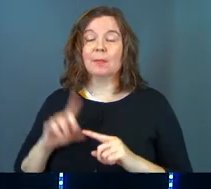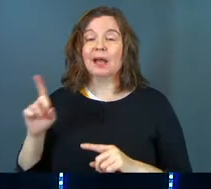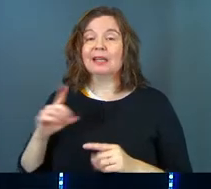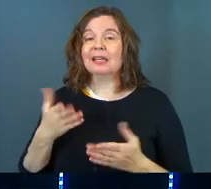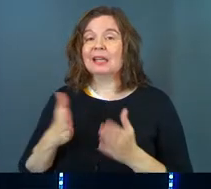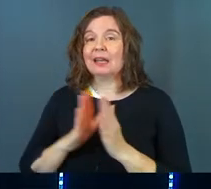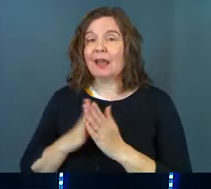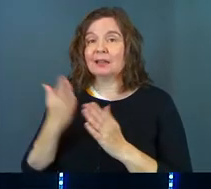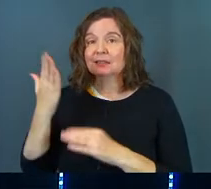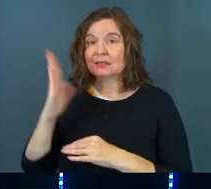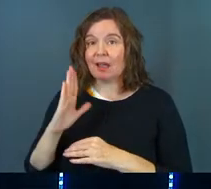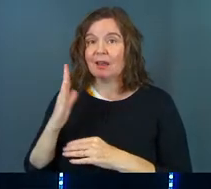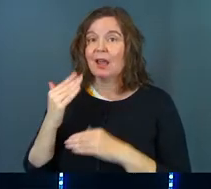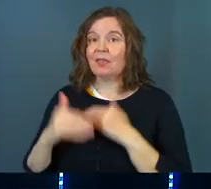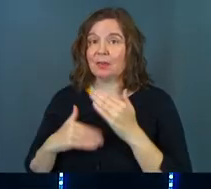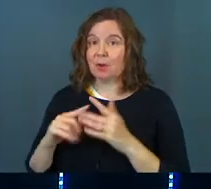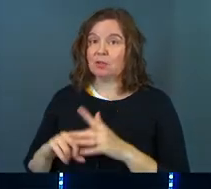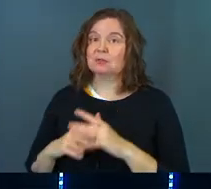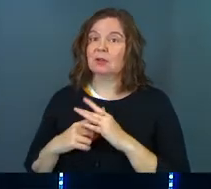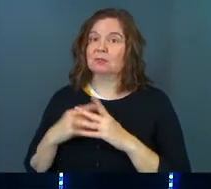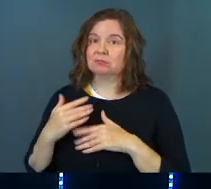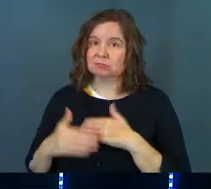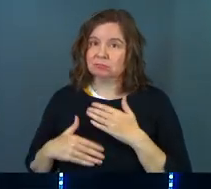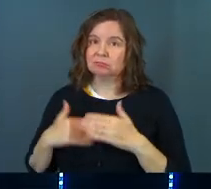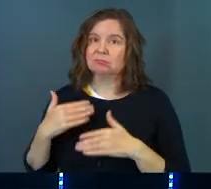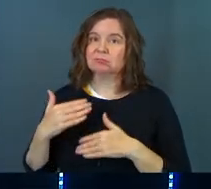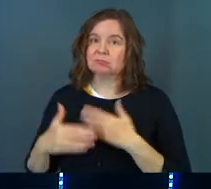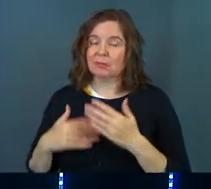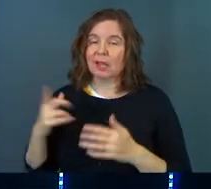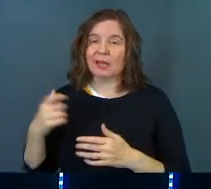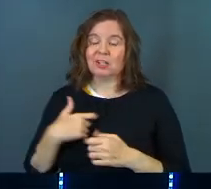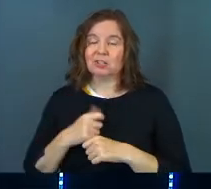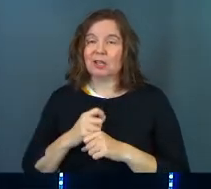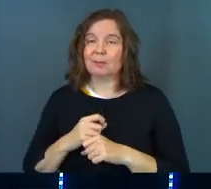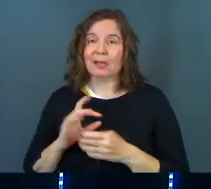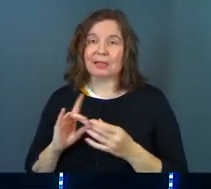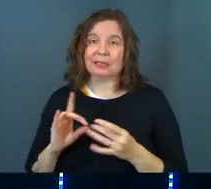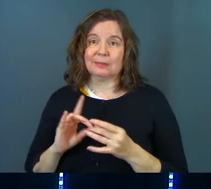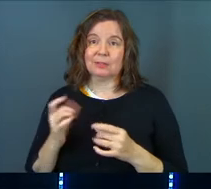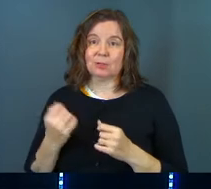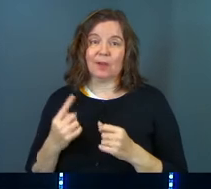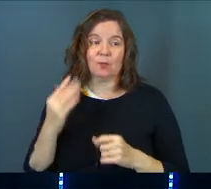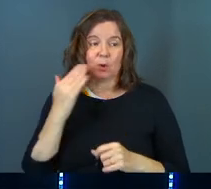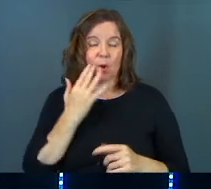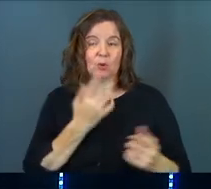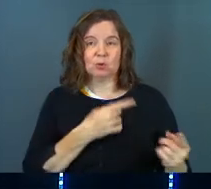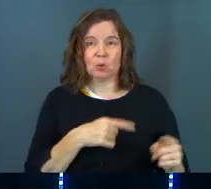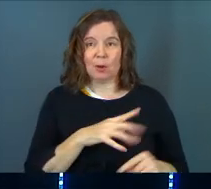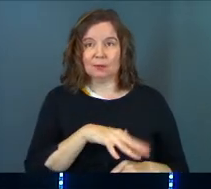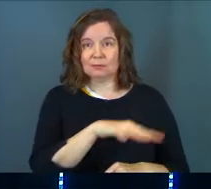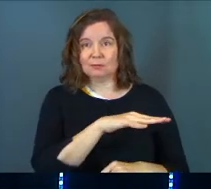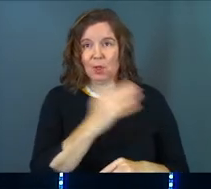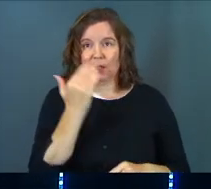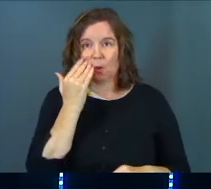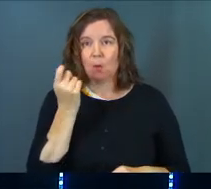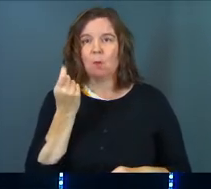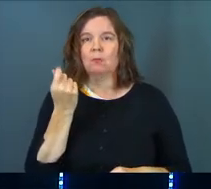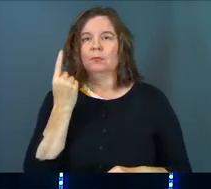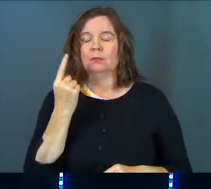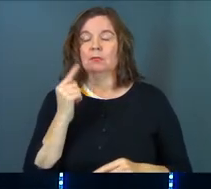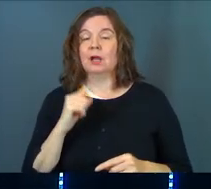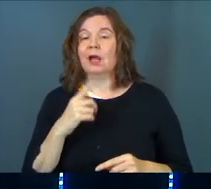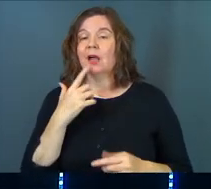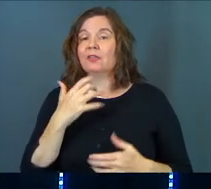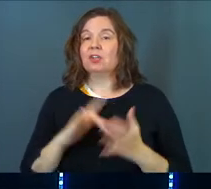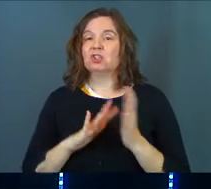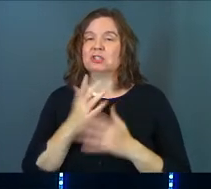But he had asked God, and the process had taken place, and he just makes a little speech so everybody knows what's going down. Verse 43, then